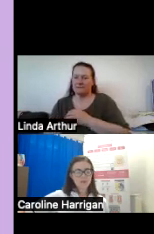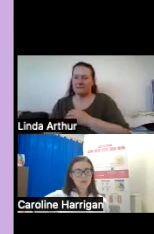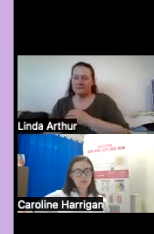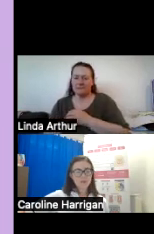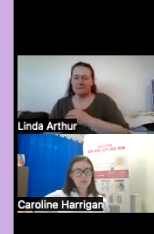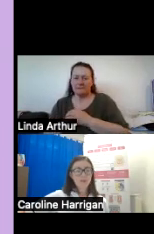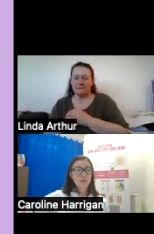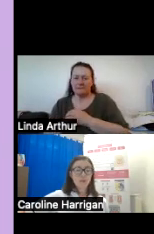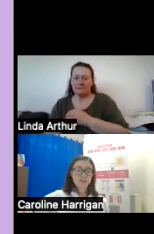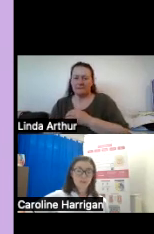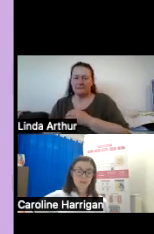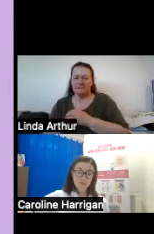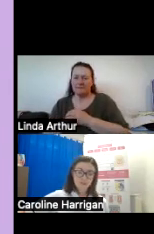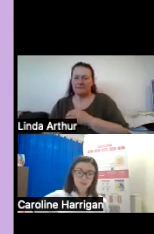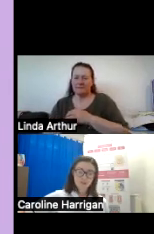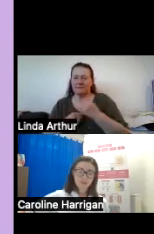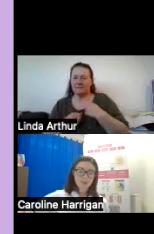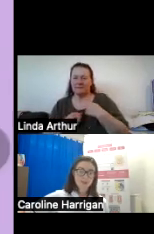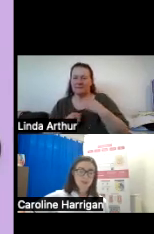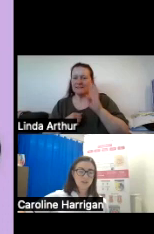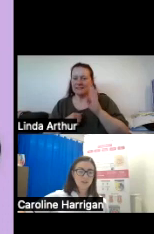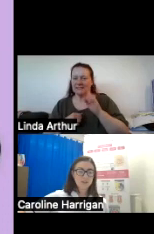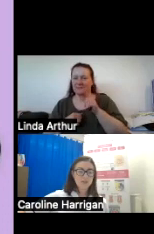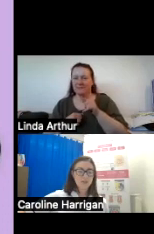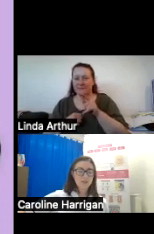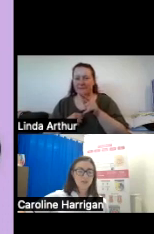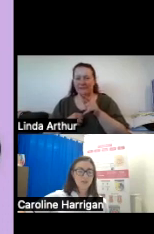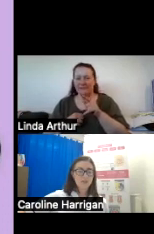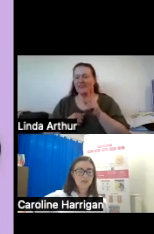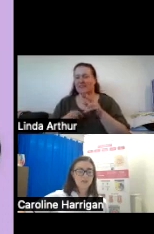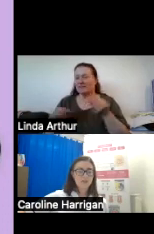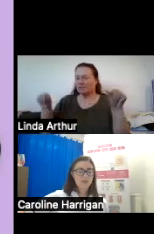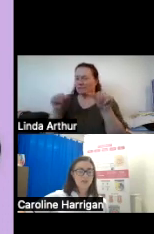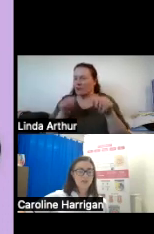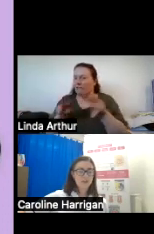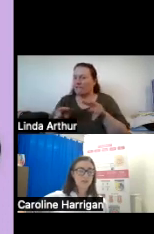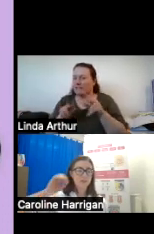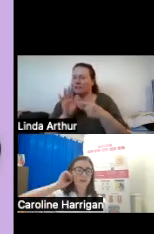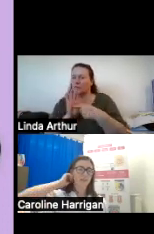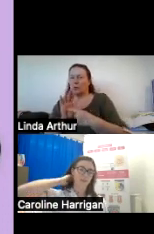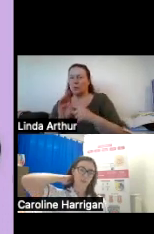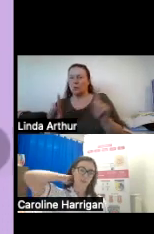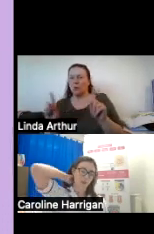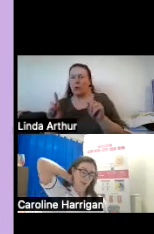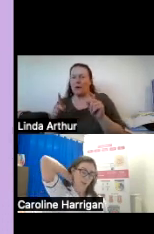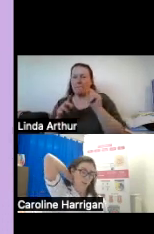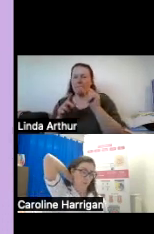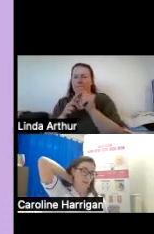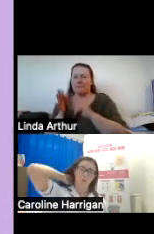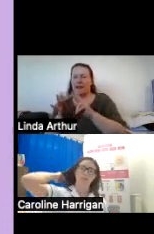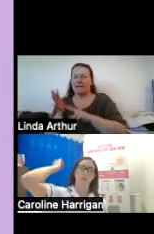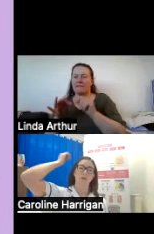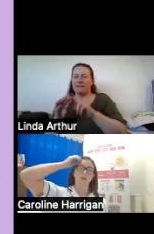me. So I thought you may be sick of listening to me for a wee while. So this is a nice wee video here of showing just exactly what is a pelvic floor